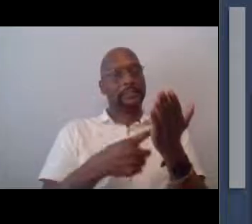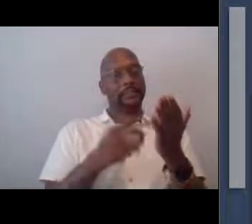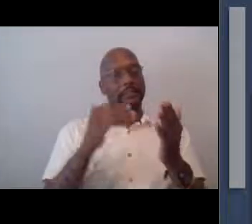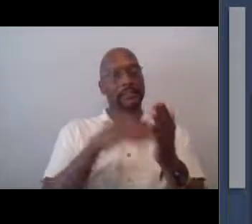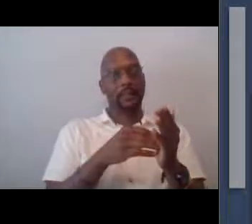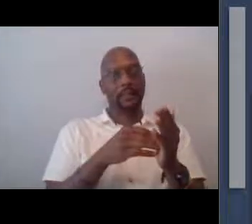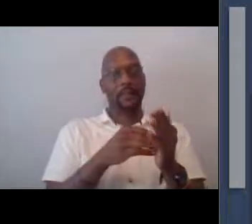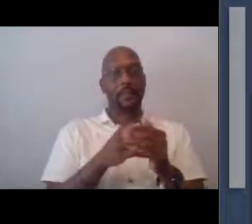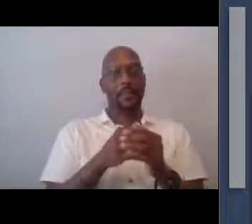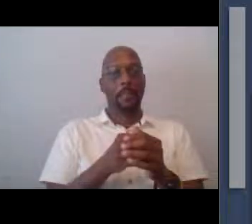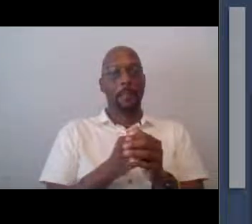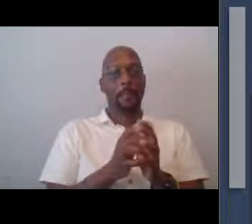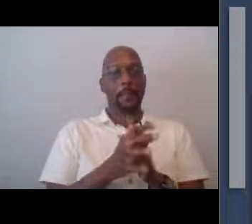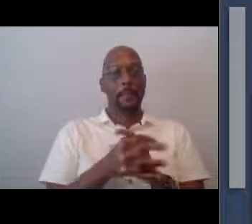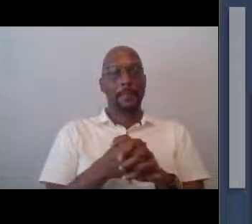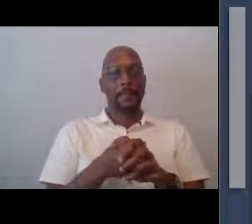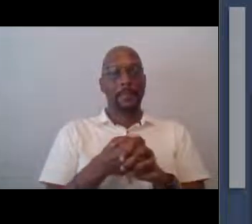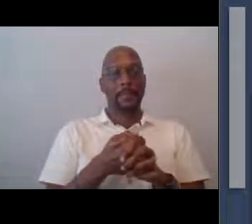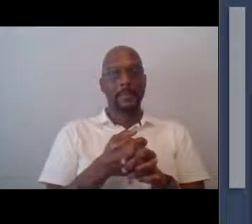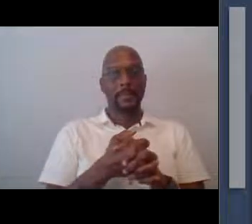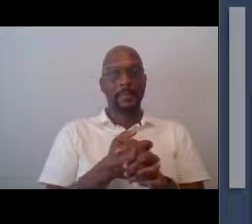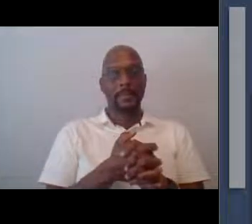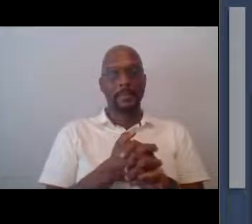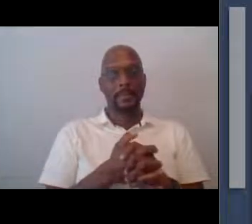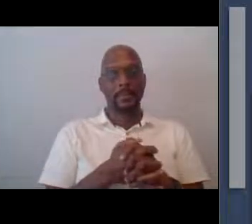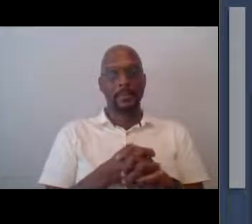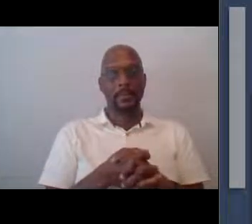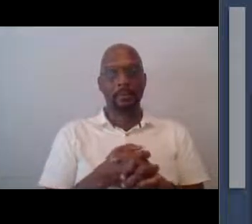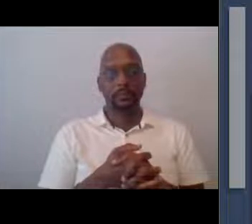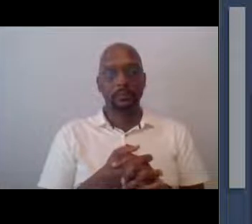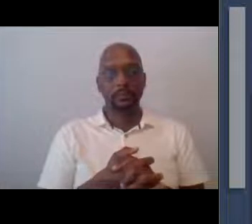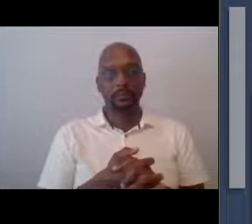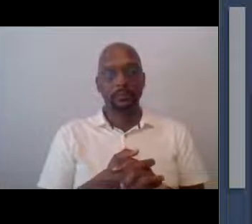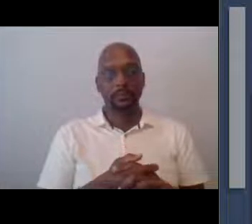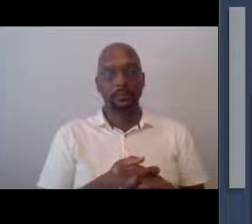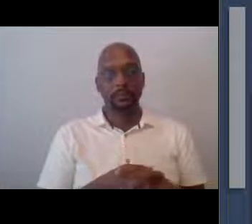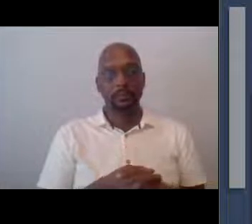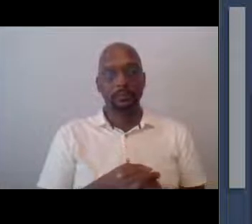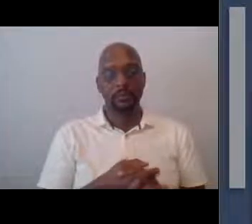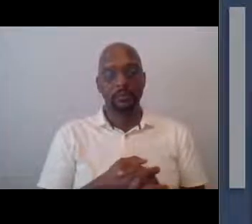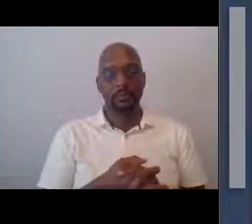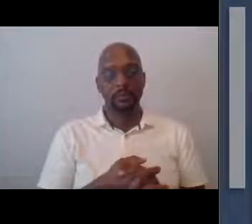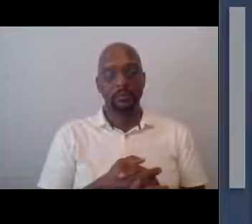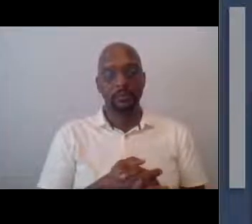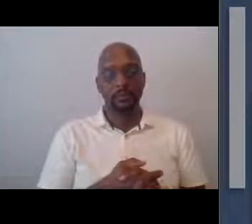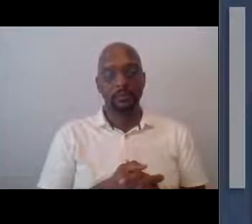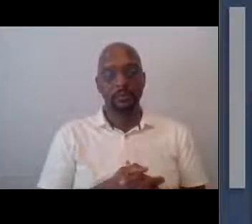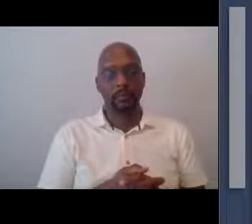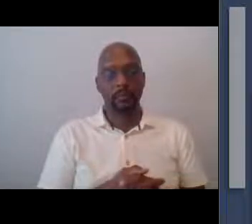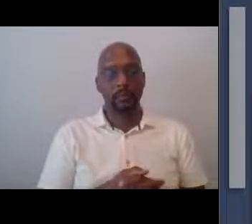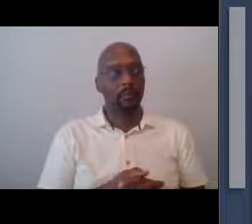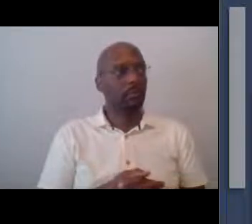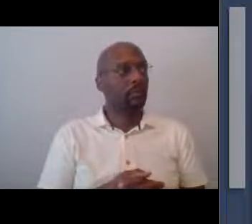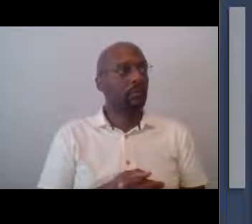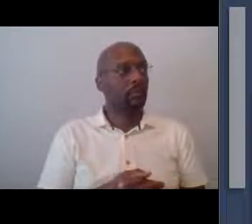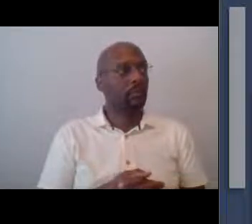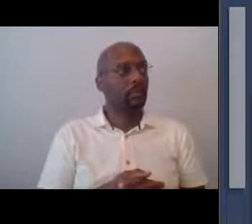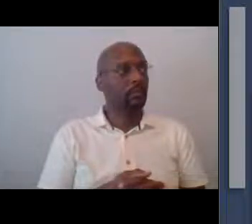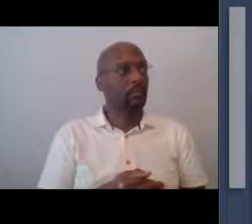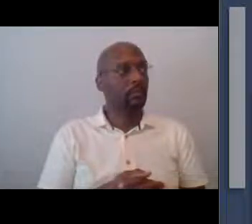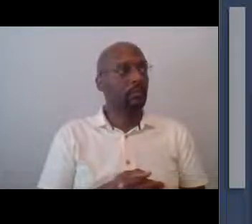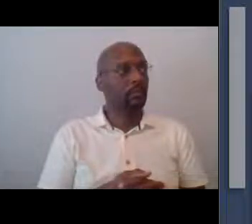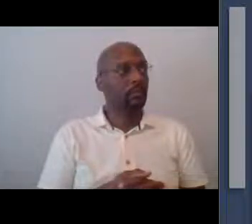so or people who know people, something like that. Yes, I just wanted to say, because Melissa's finally here,